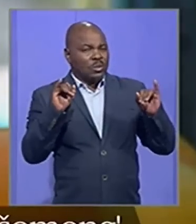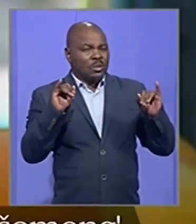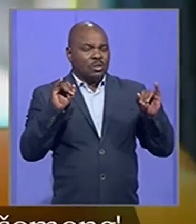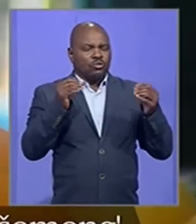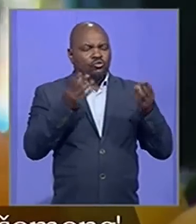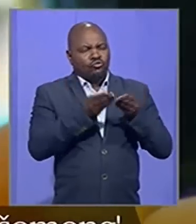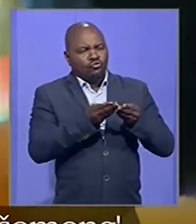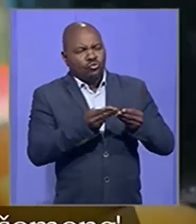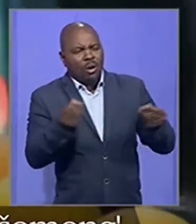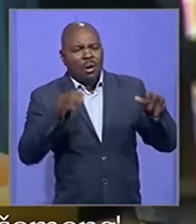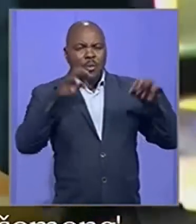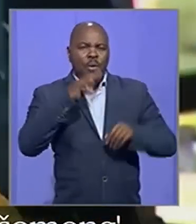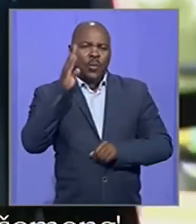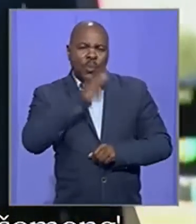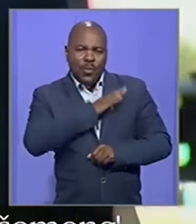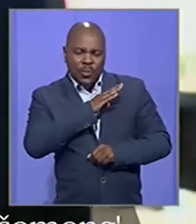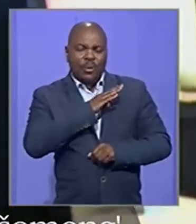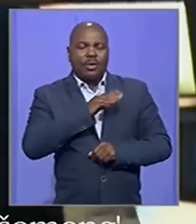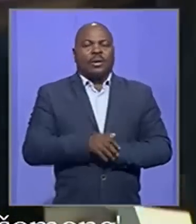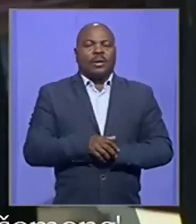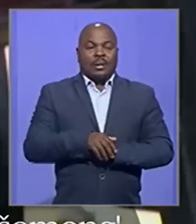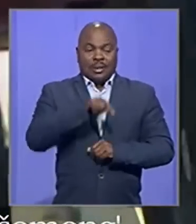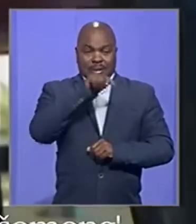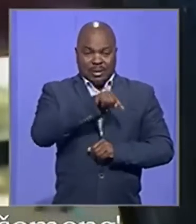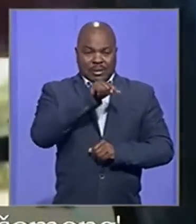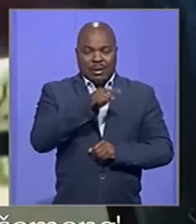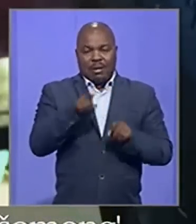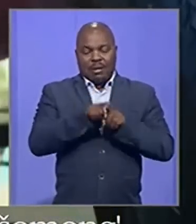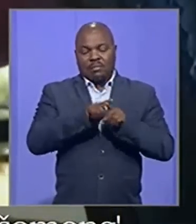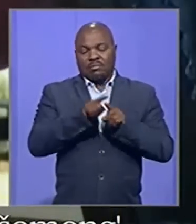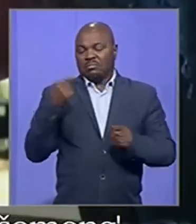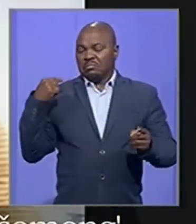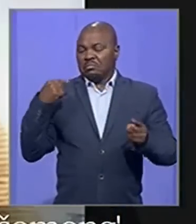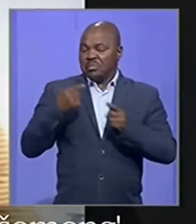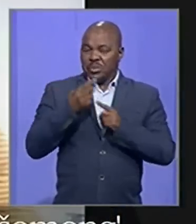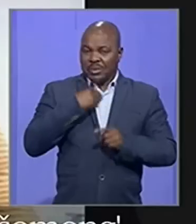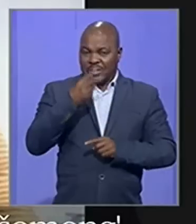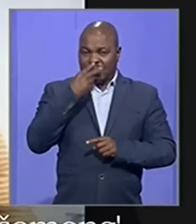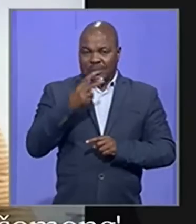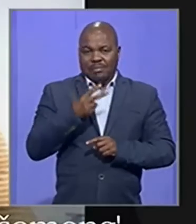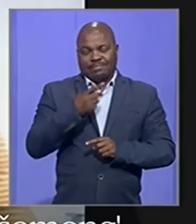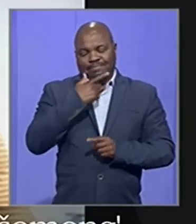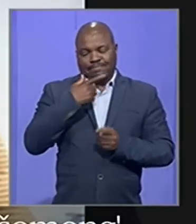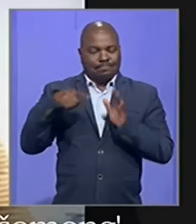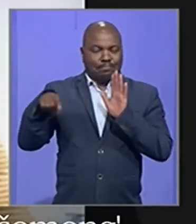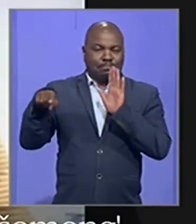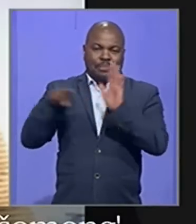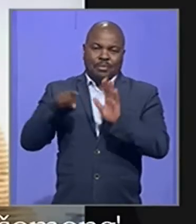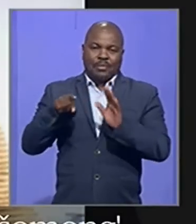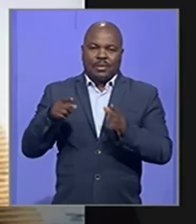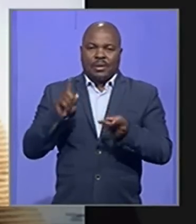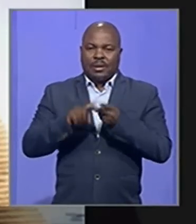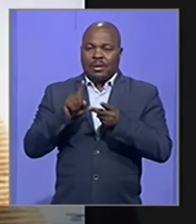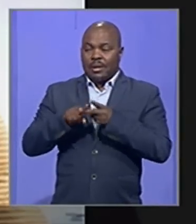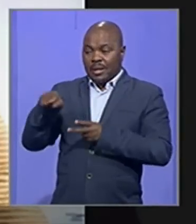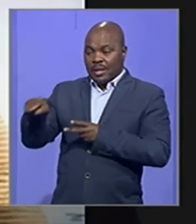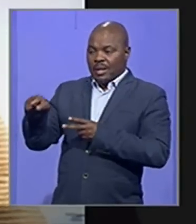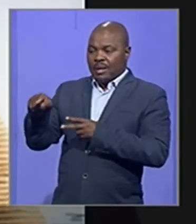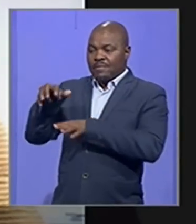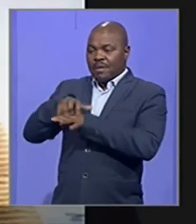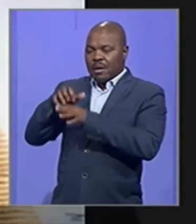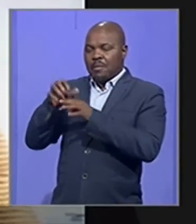drought, which we haven't seen for quite a while, at least for the past few seasons. So as a result, the sector declined by 5%